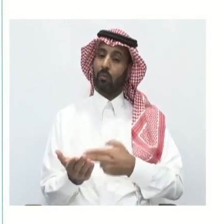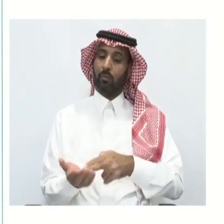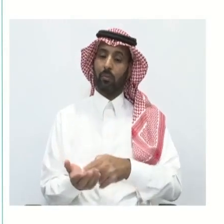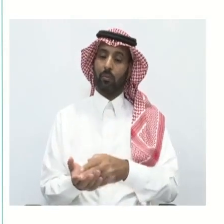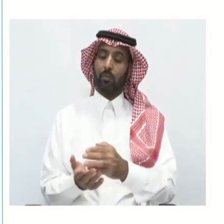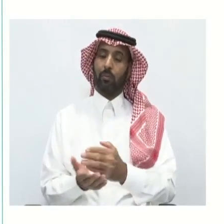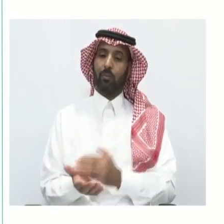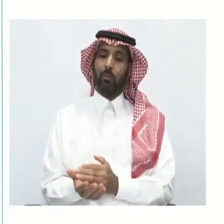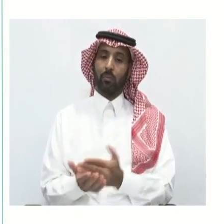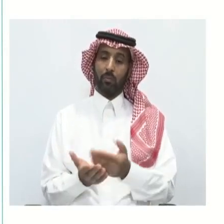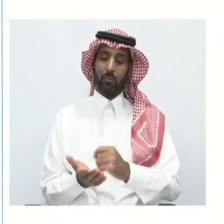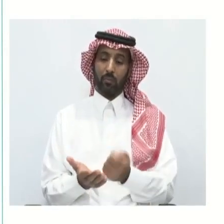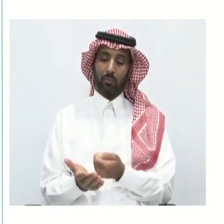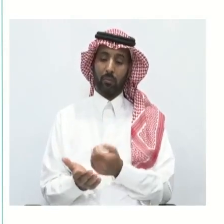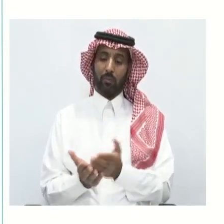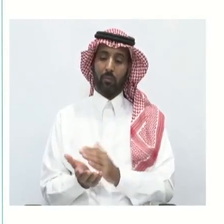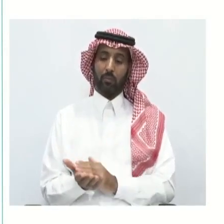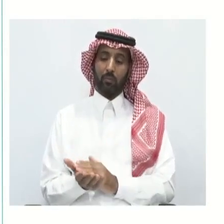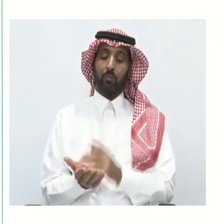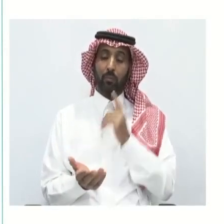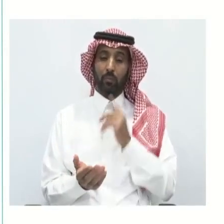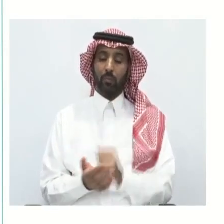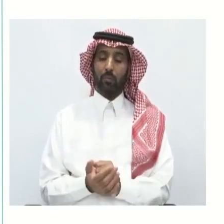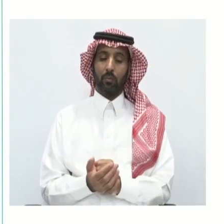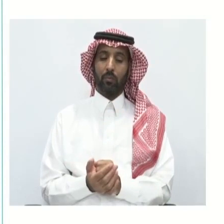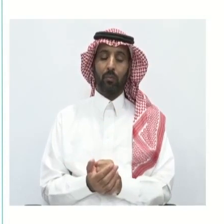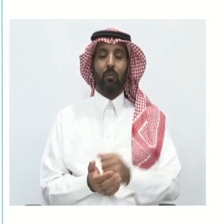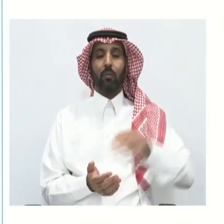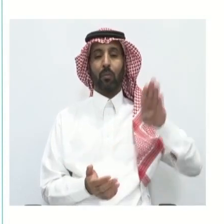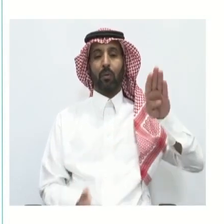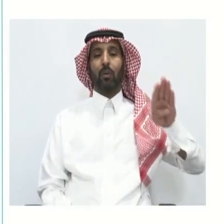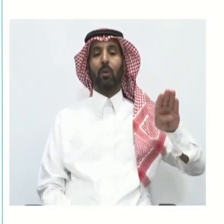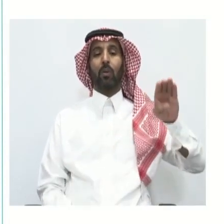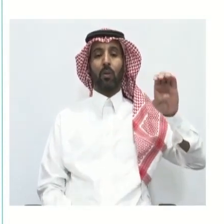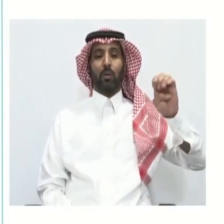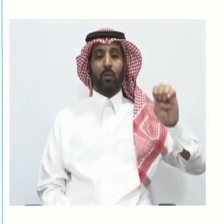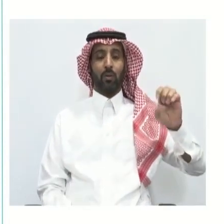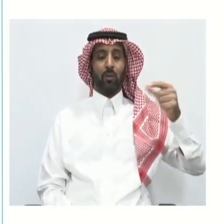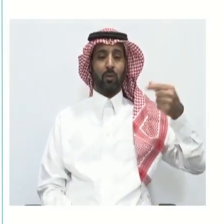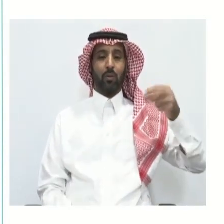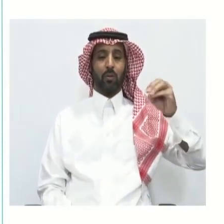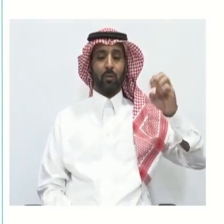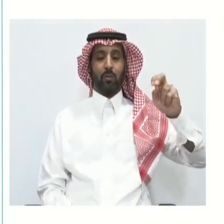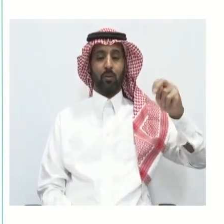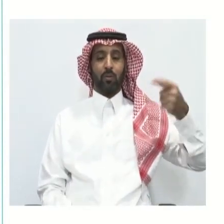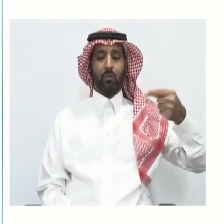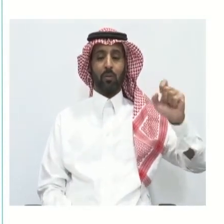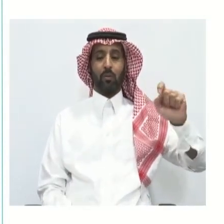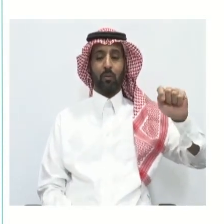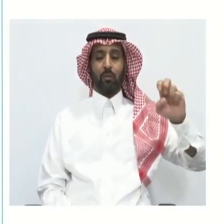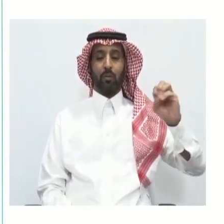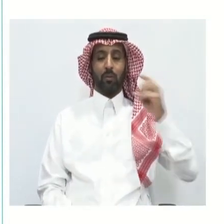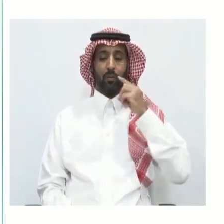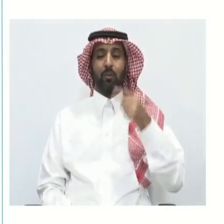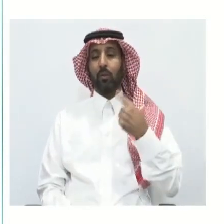objectives. We'll be using be going to talk about future plans. Choose the suitable question word for